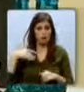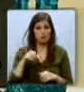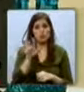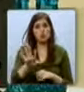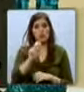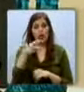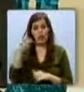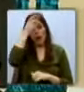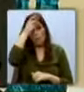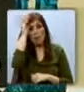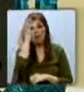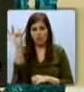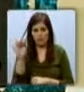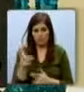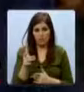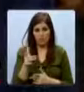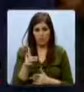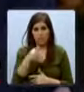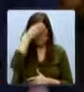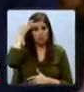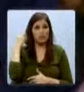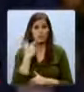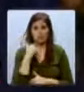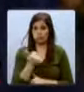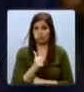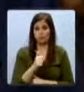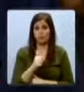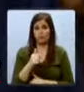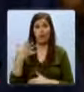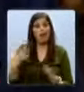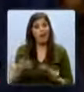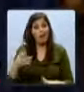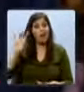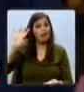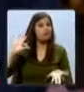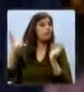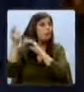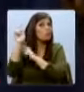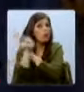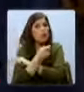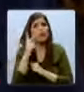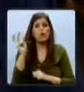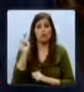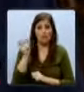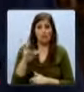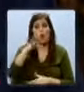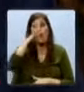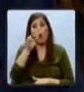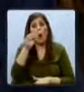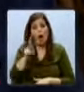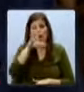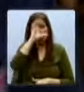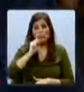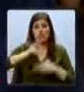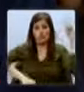and France. Not to be forgotten. Os tempos realmente mudaram. Há 2 anos atrás, quando Vítor Gaspar veio a esta Fundação